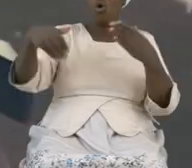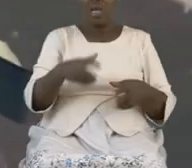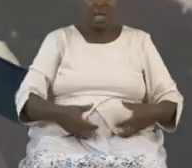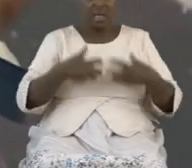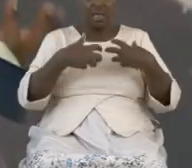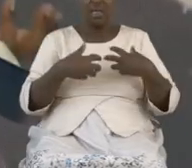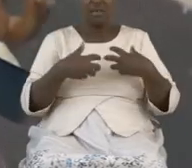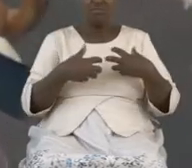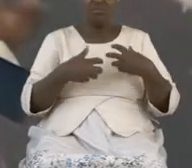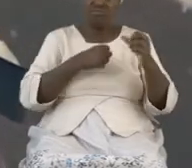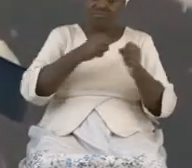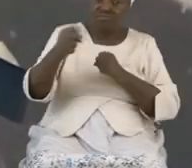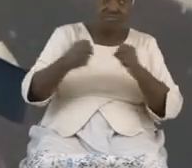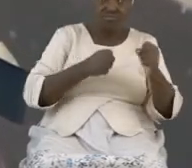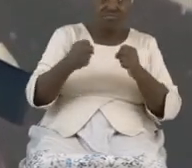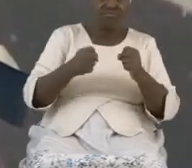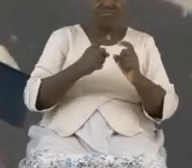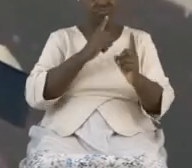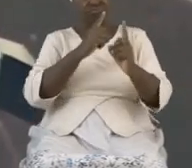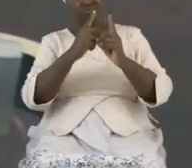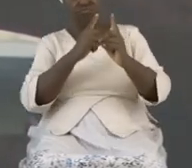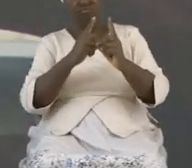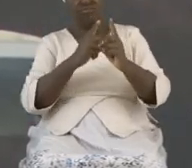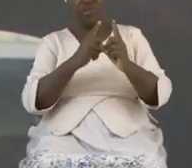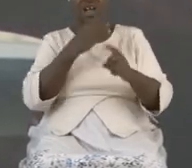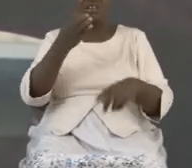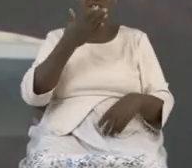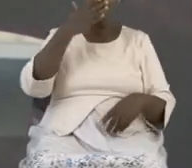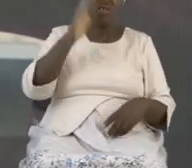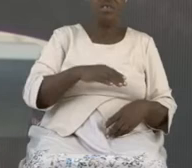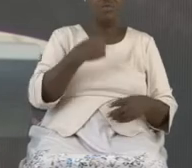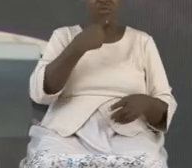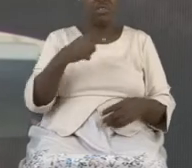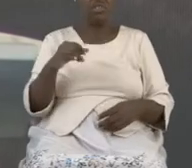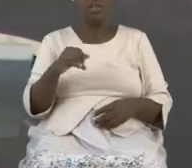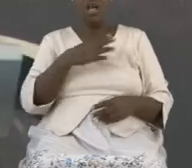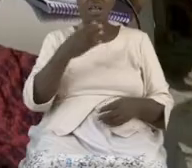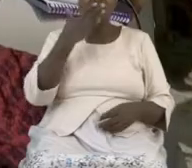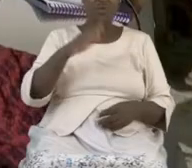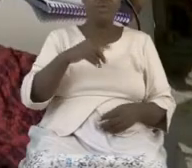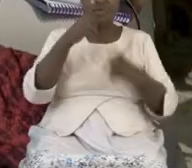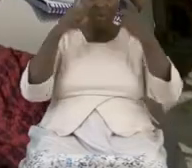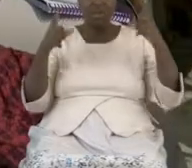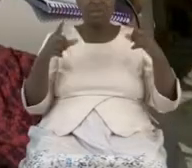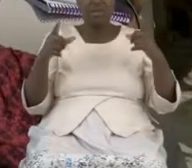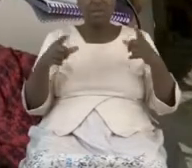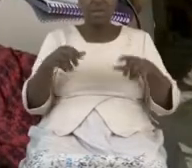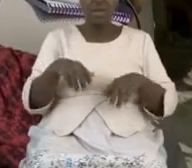malice, blasphemy. Can you say somebody push you into blasphemy? How can? How can?